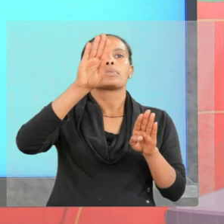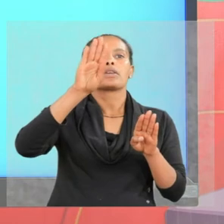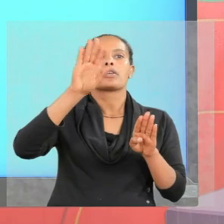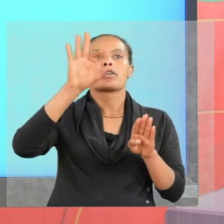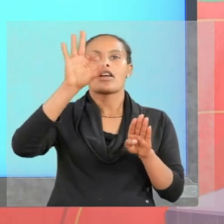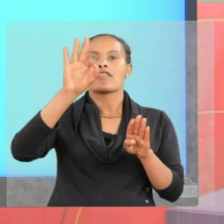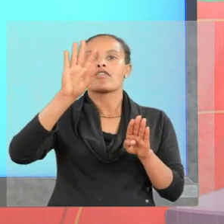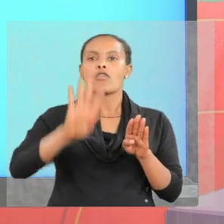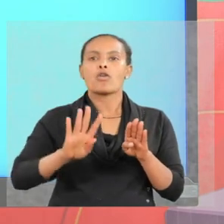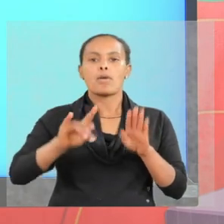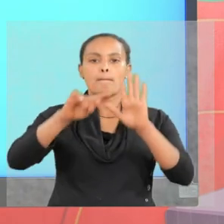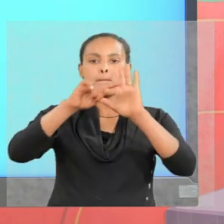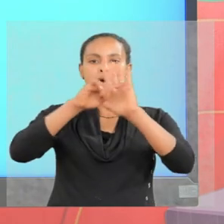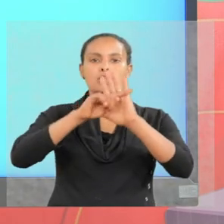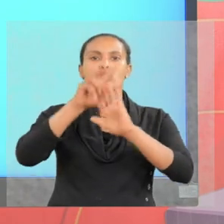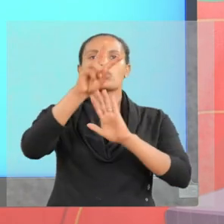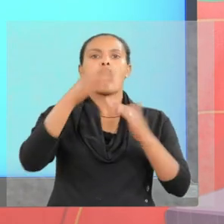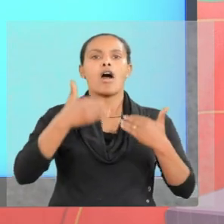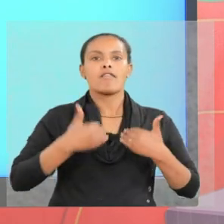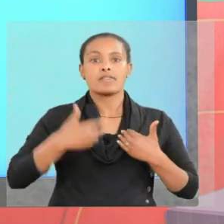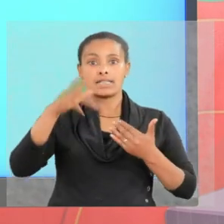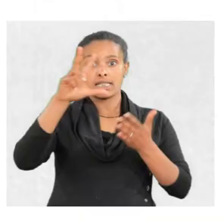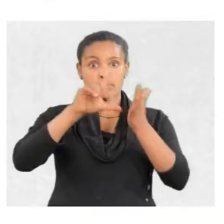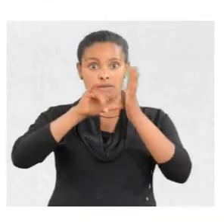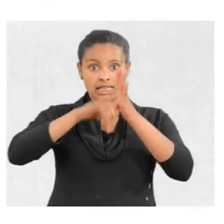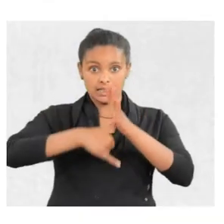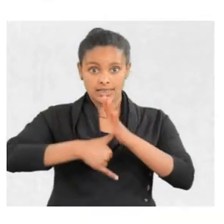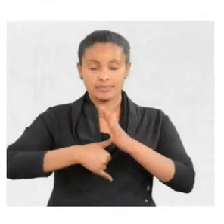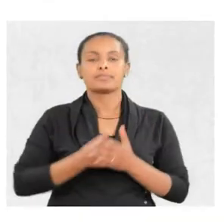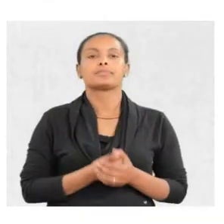BF4-. You have 3 minutes.